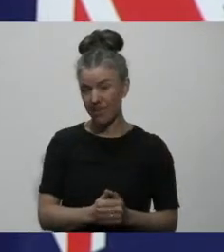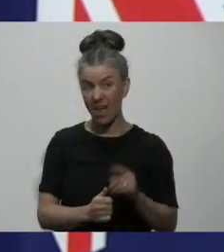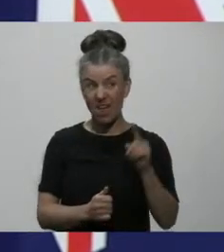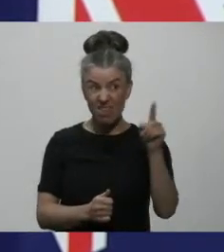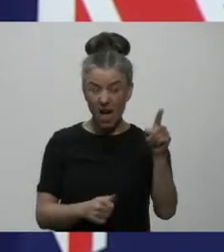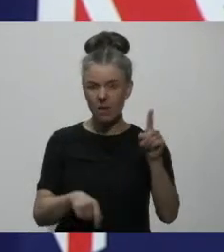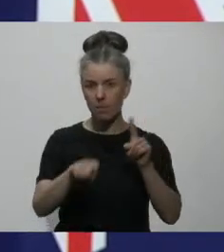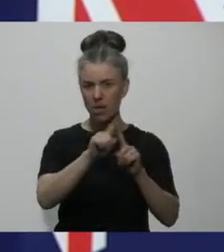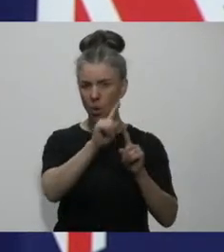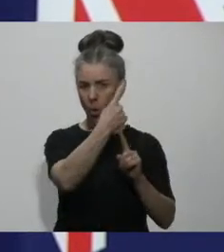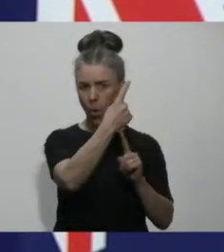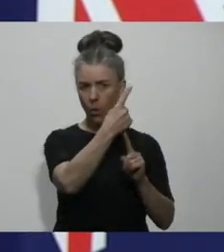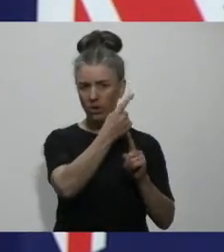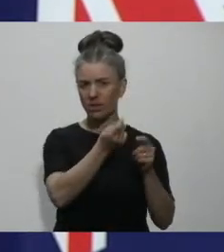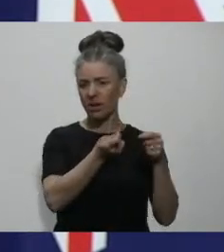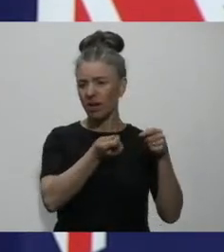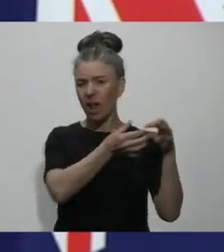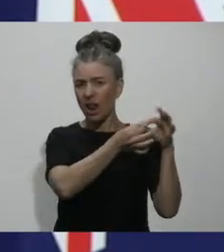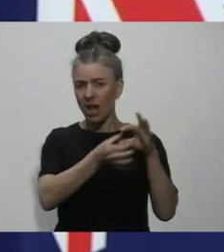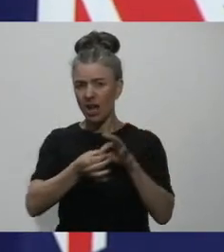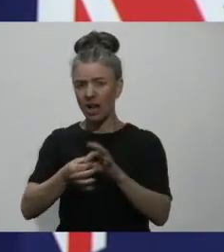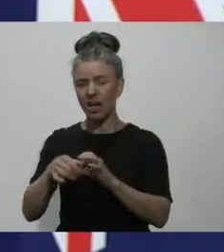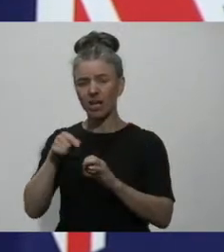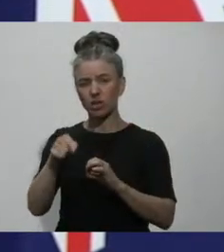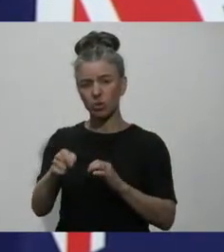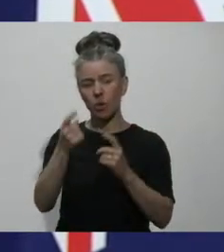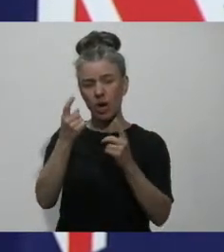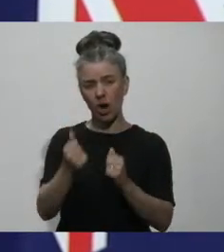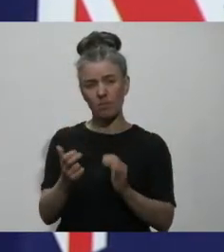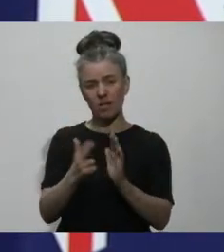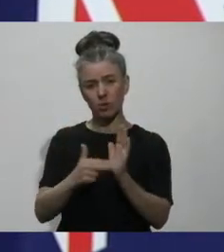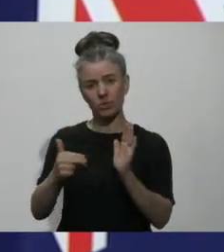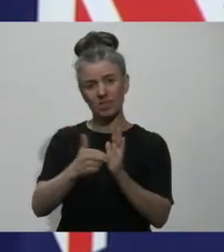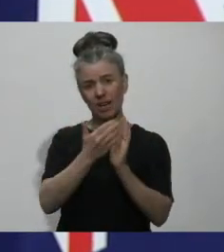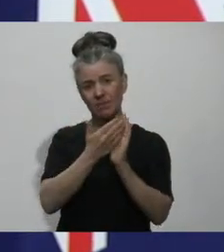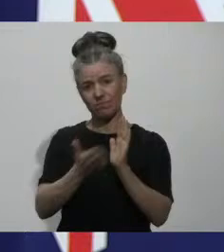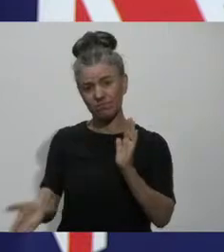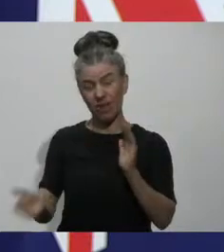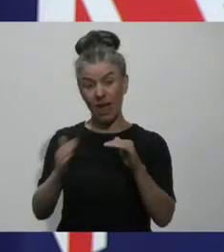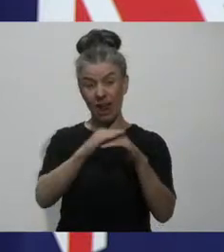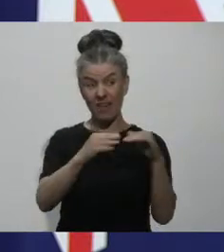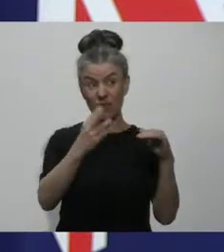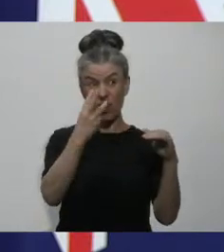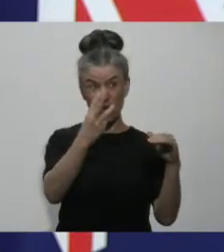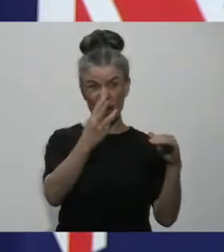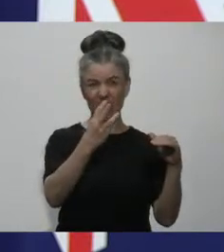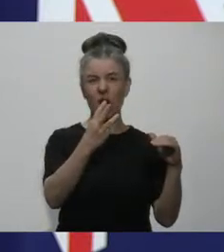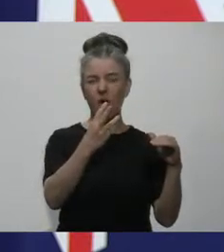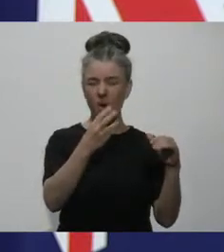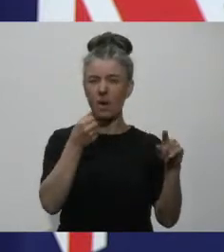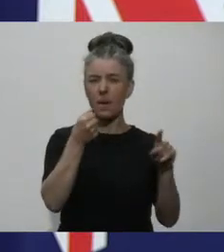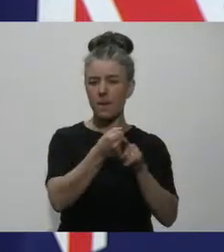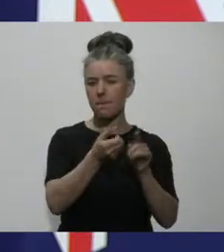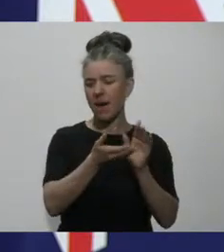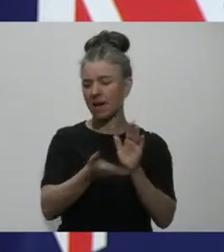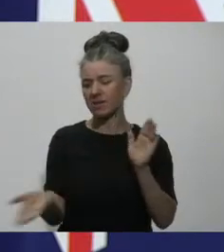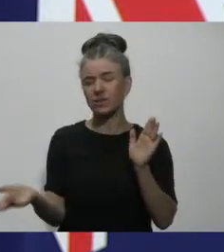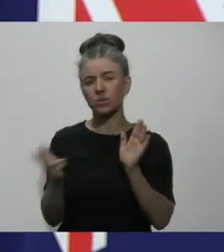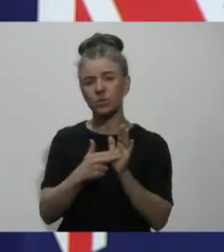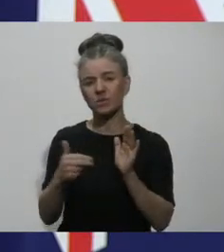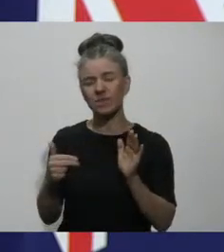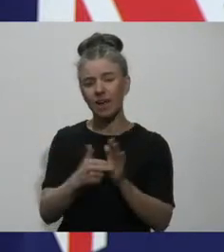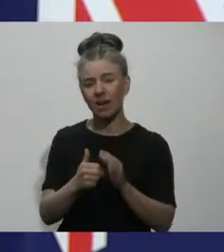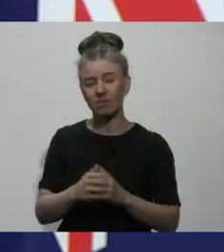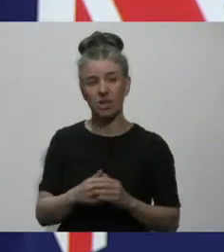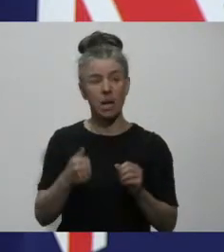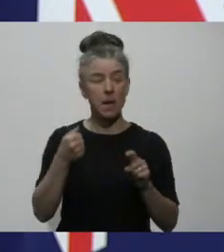of New Zealand, it is clear that a level 3 situation in Auckland will have impacts on the rest of New Zealand. That's not only in terms